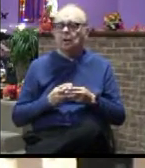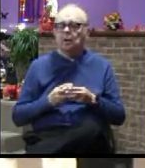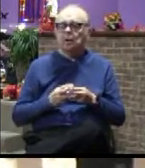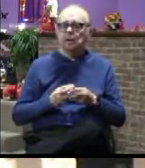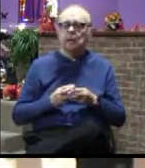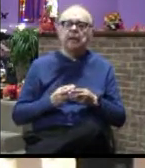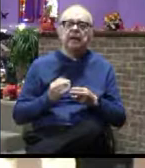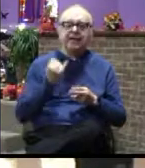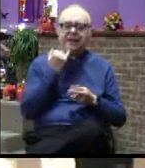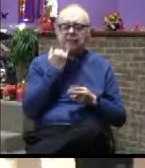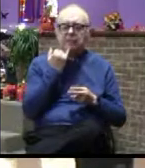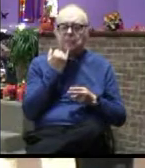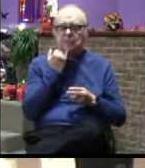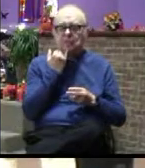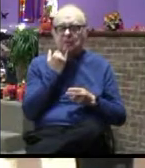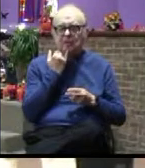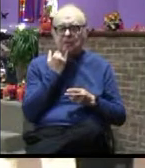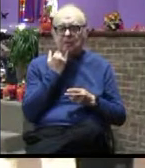Israel.